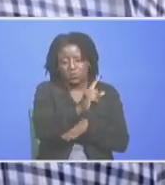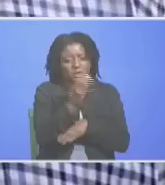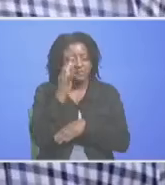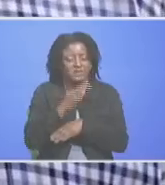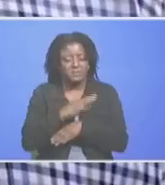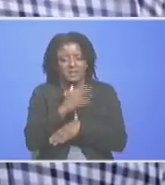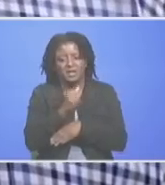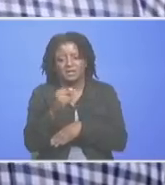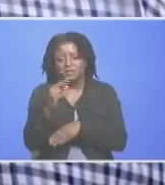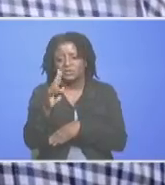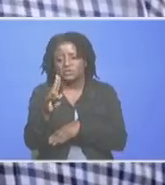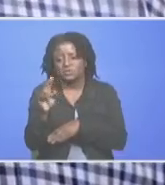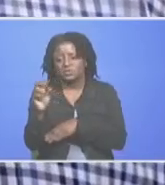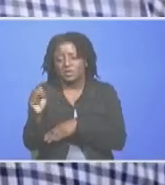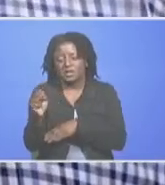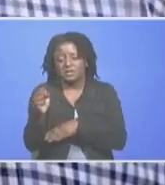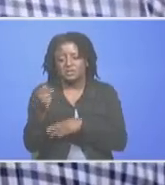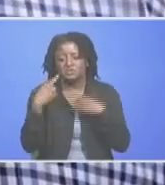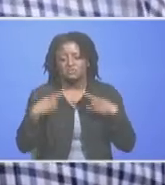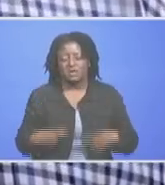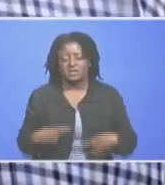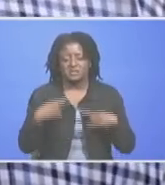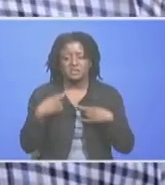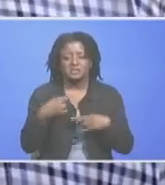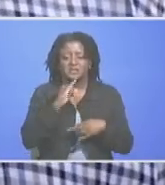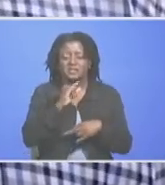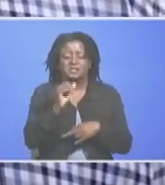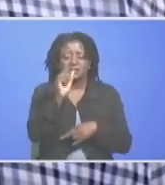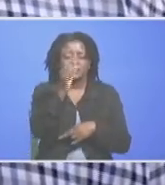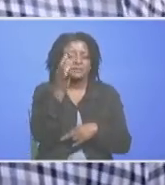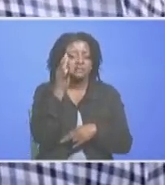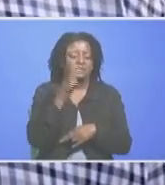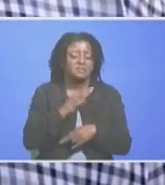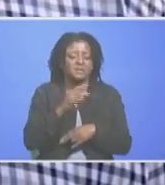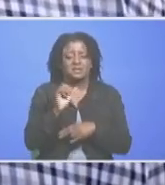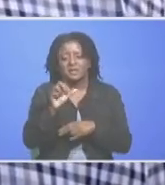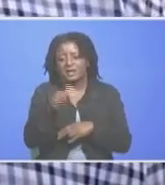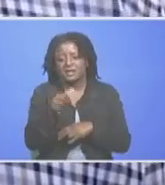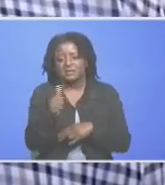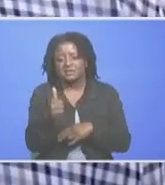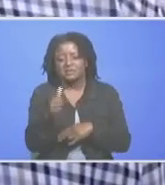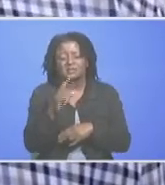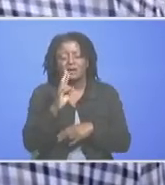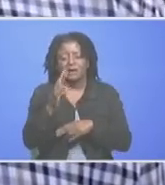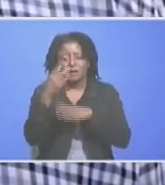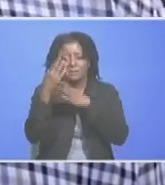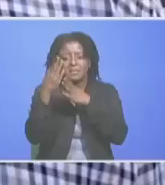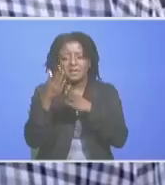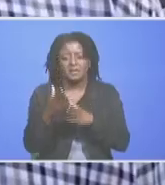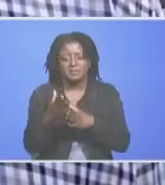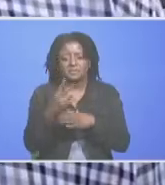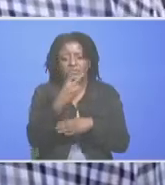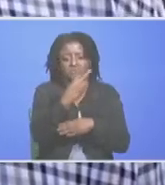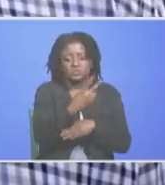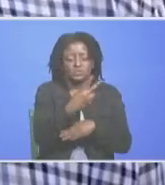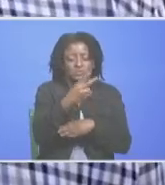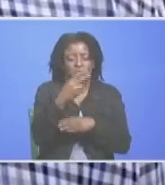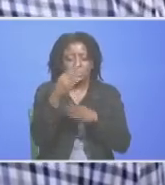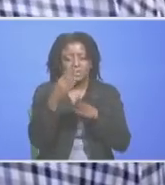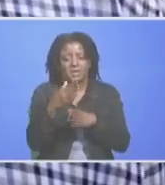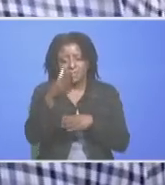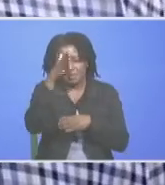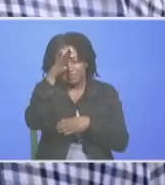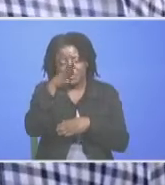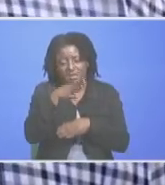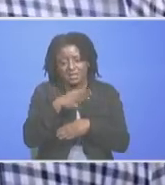and a U.S. resident, a female, and the remainder are Bahamians, which is 2 Bahamian